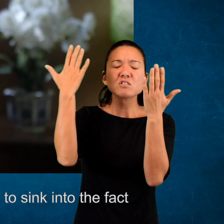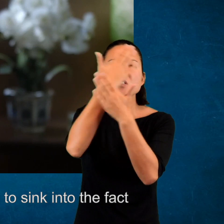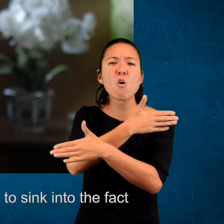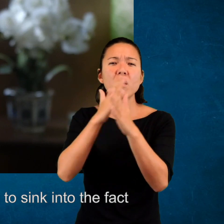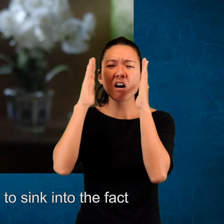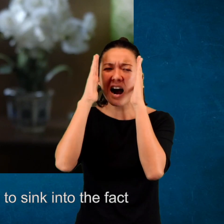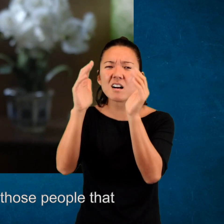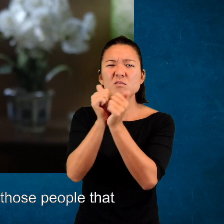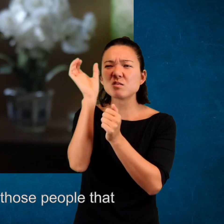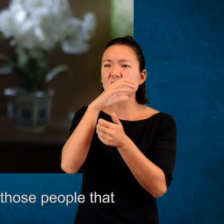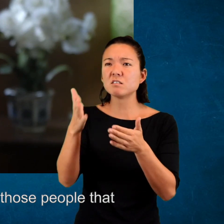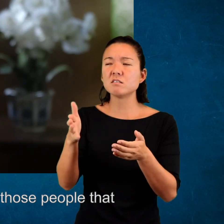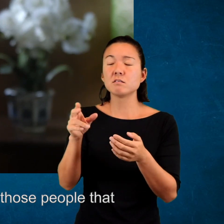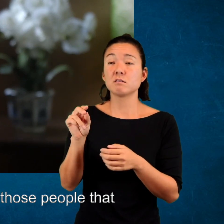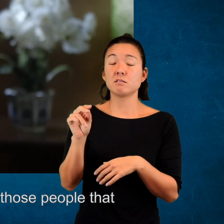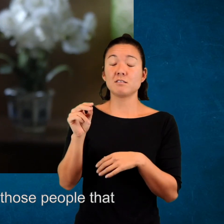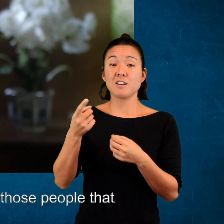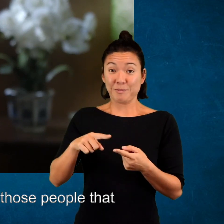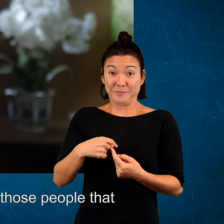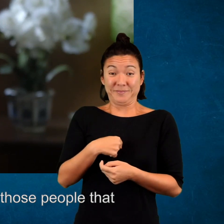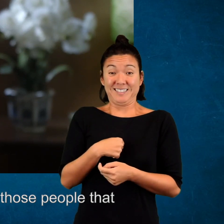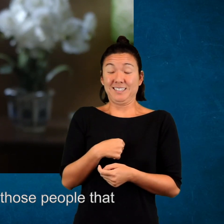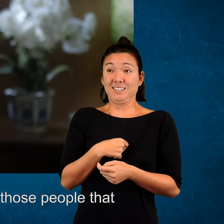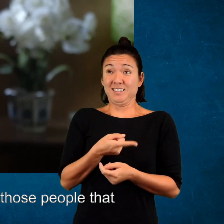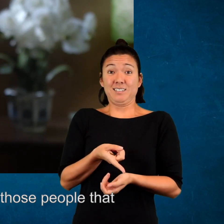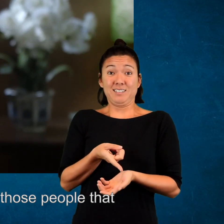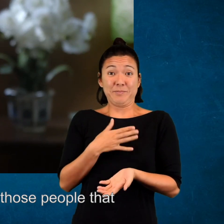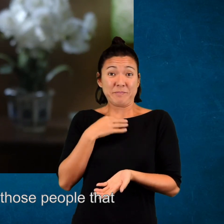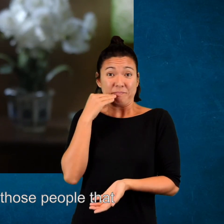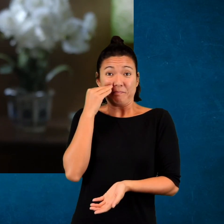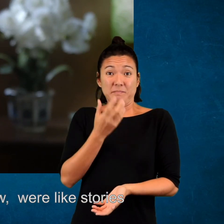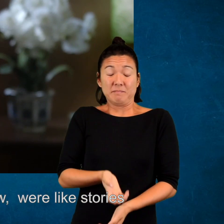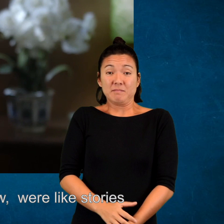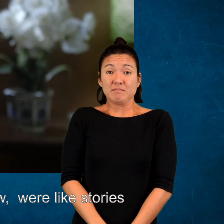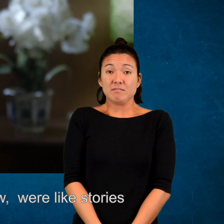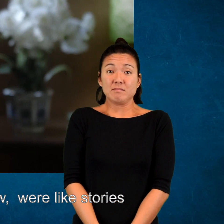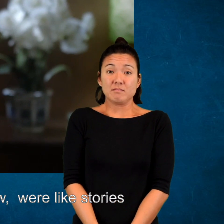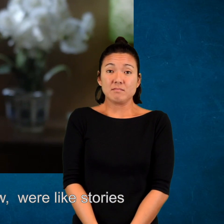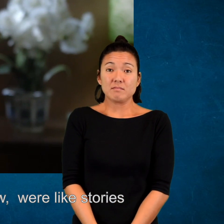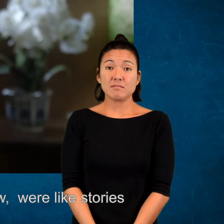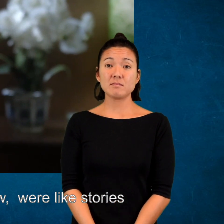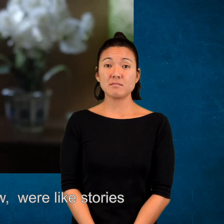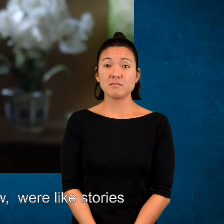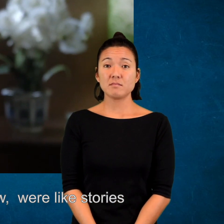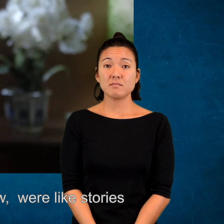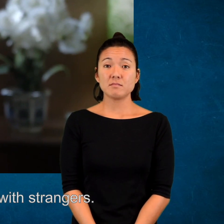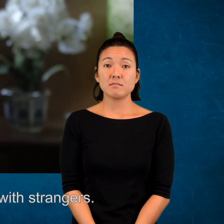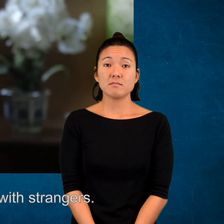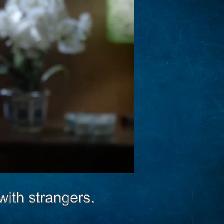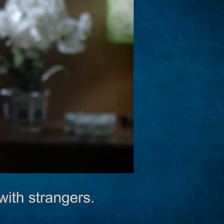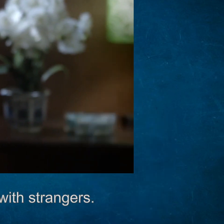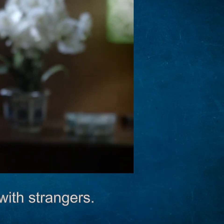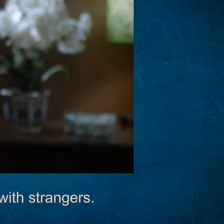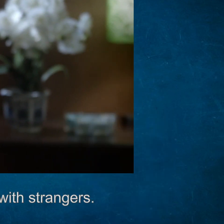sink into the fact that I was one of those people that I thought, were like stories in dark